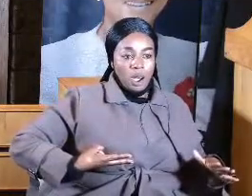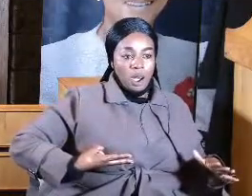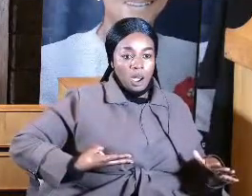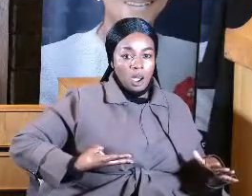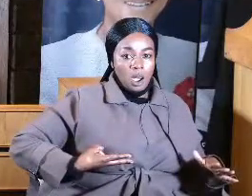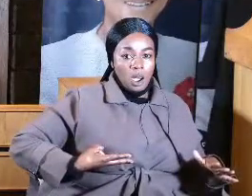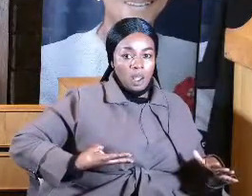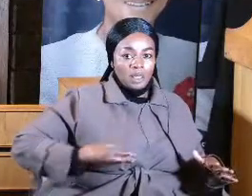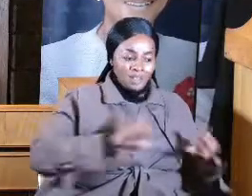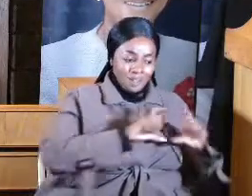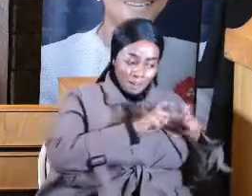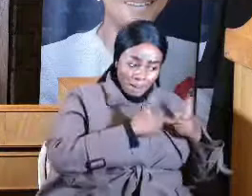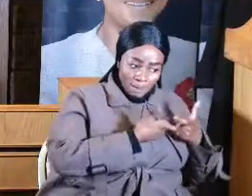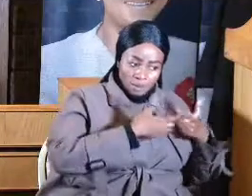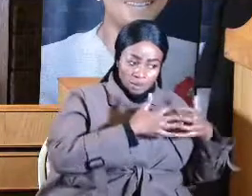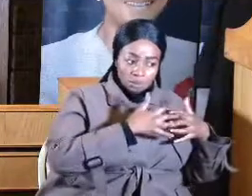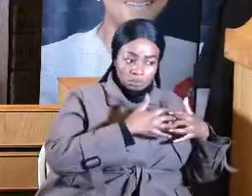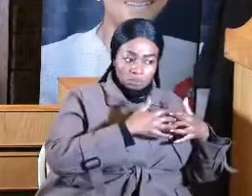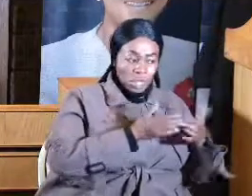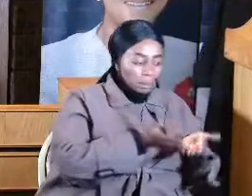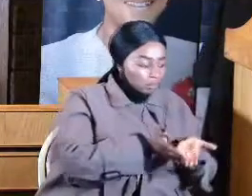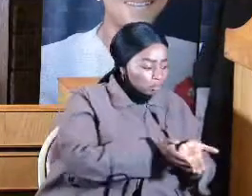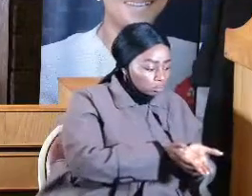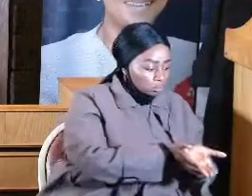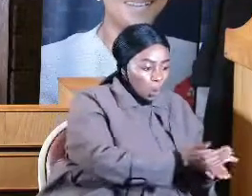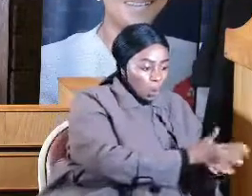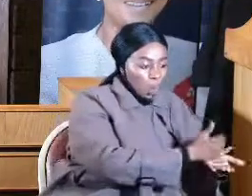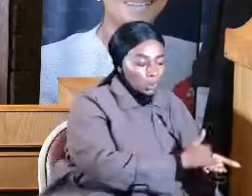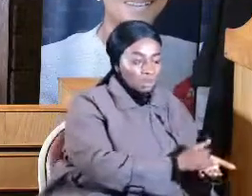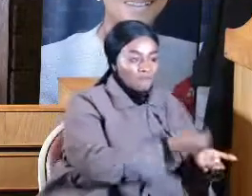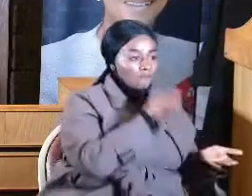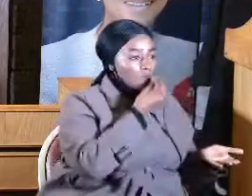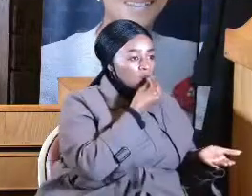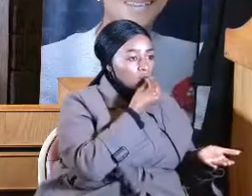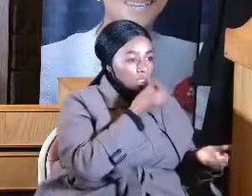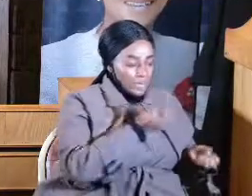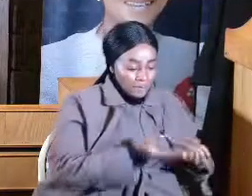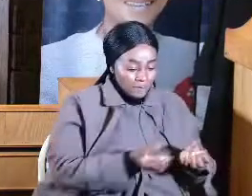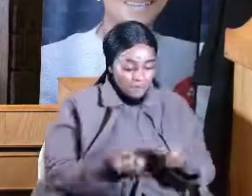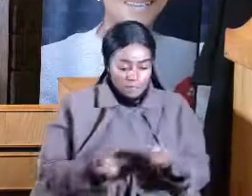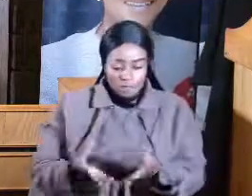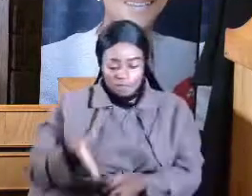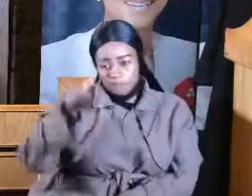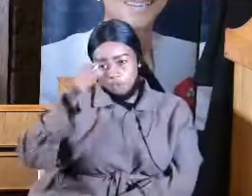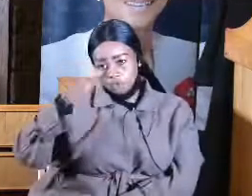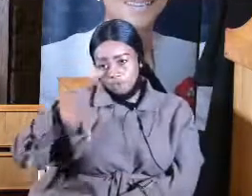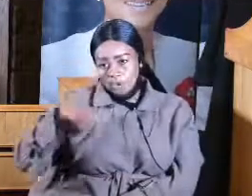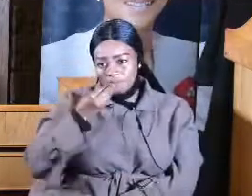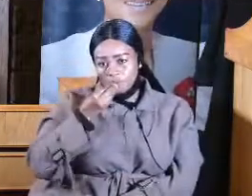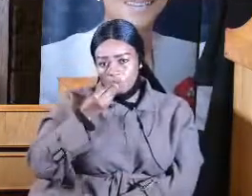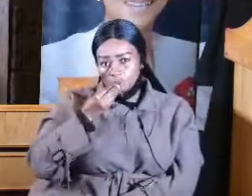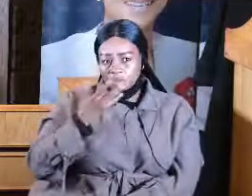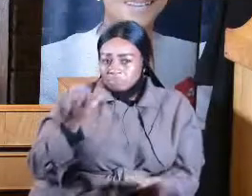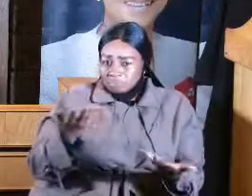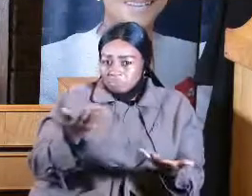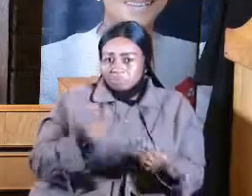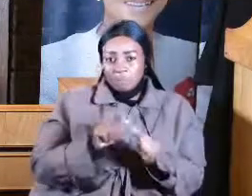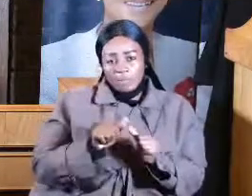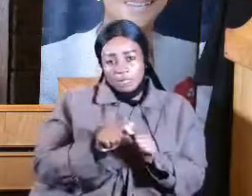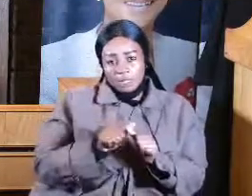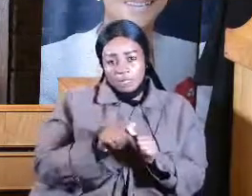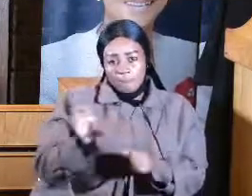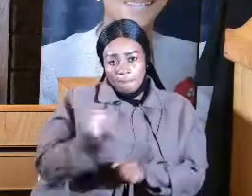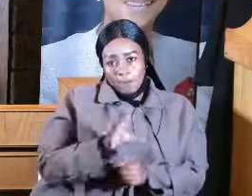they have these companies where they go and collect the groceries to come and feed our learners so that at least there is something that they are